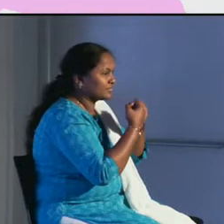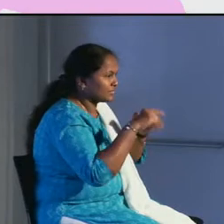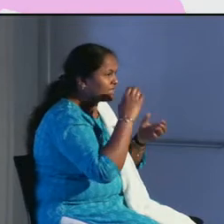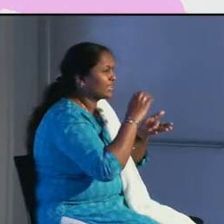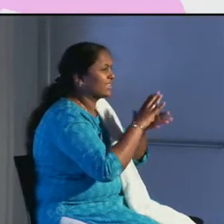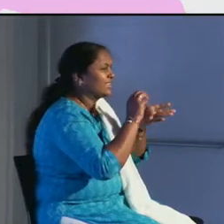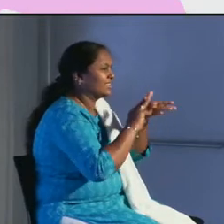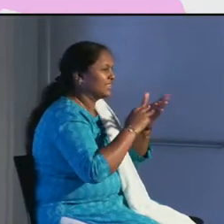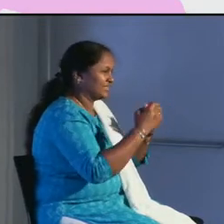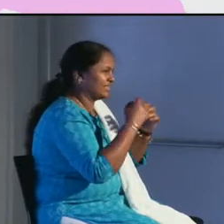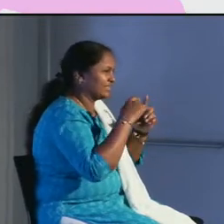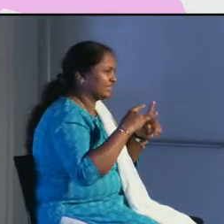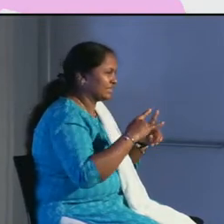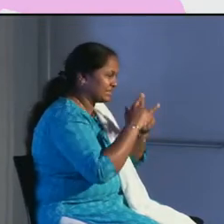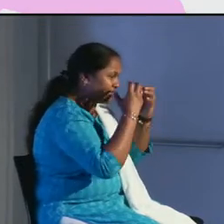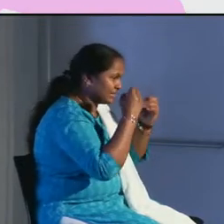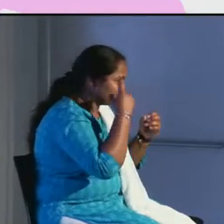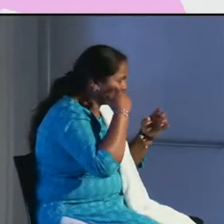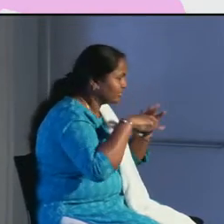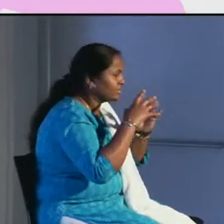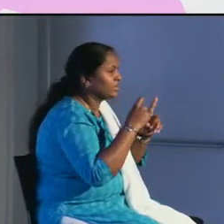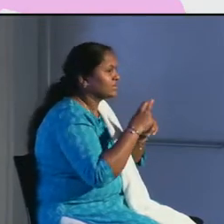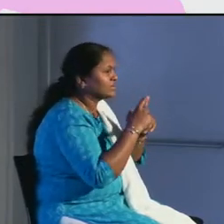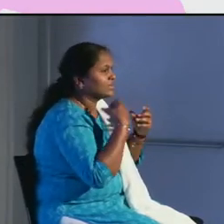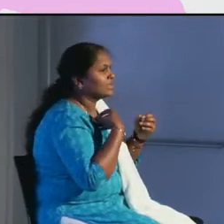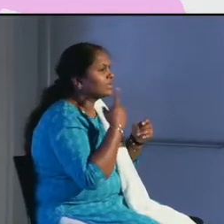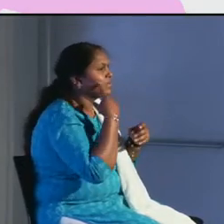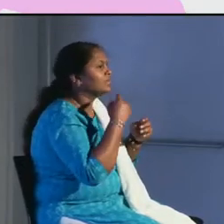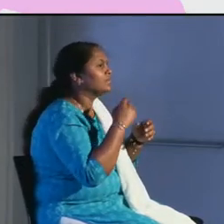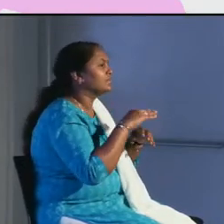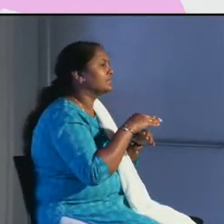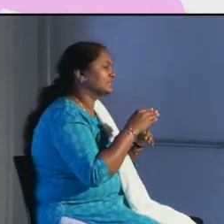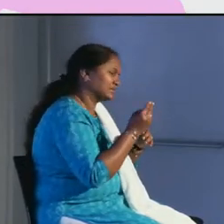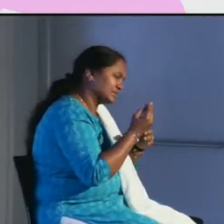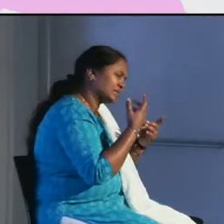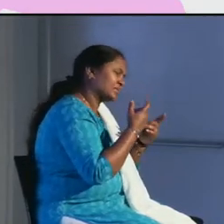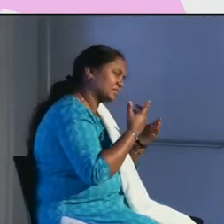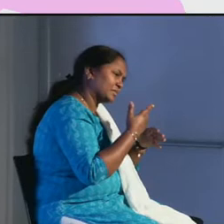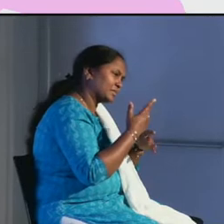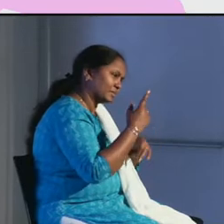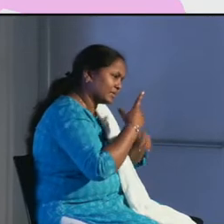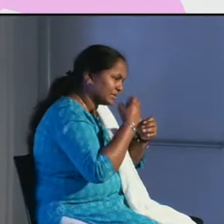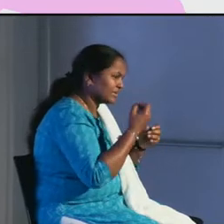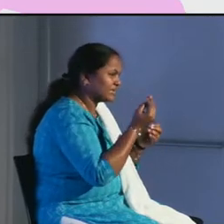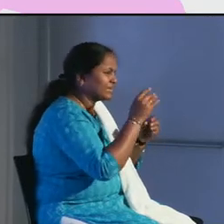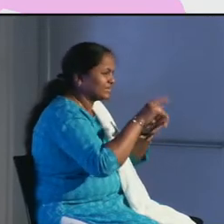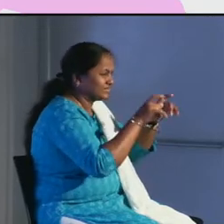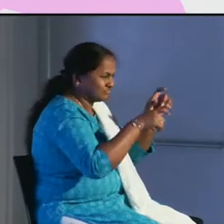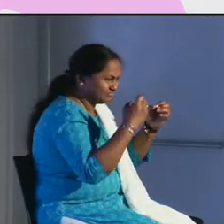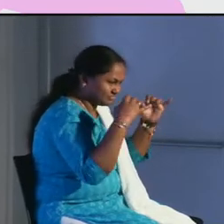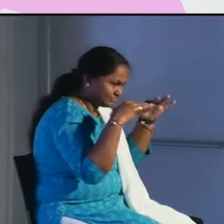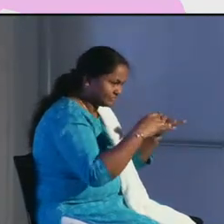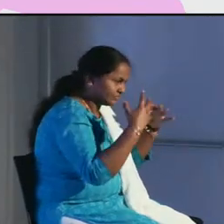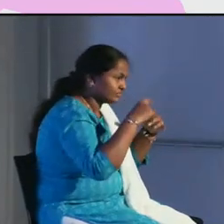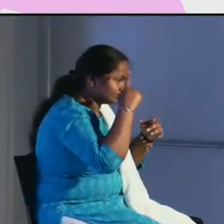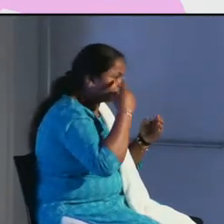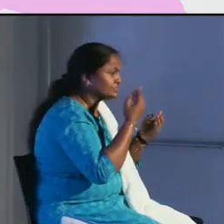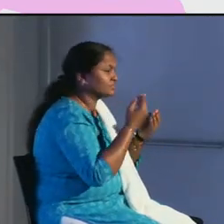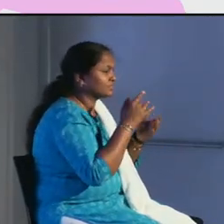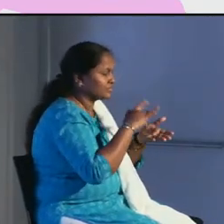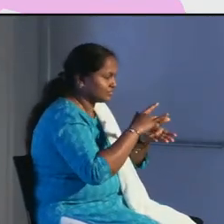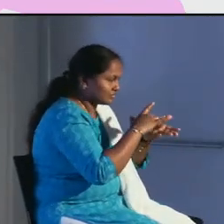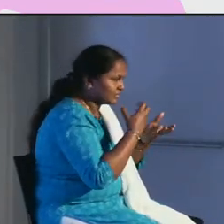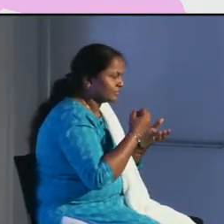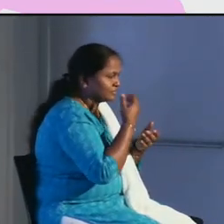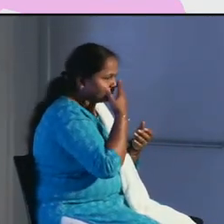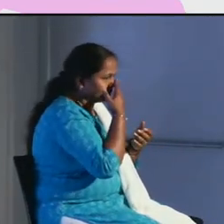campaign on 15th of December, that is Sunday, where we nap across public parks, reclaiming spaces in the